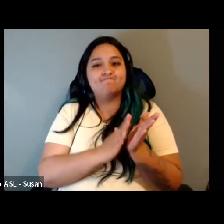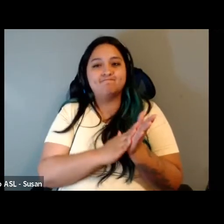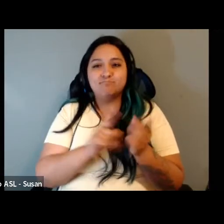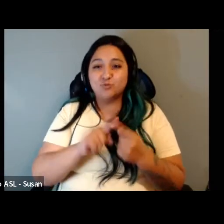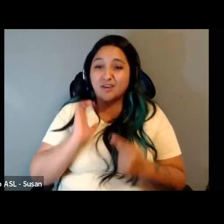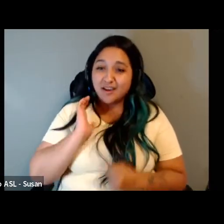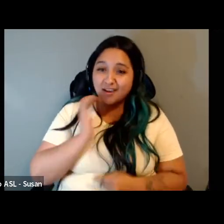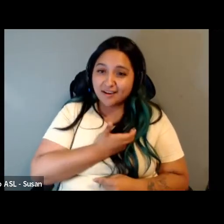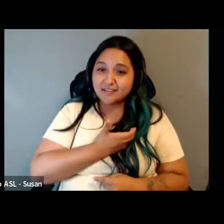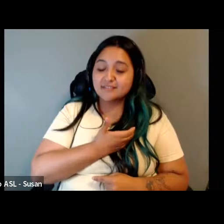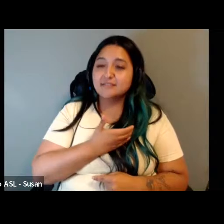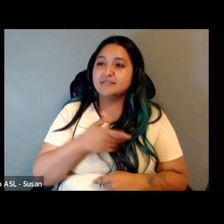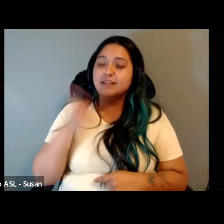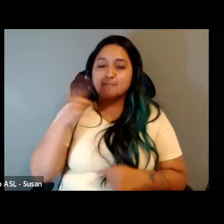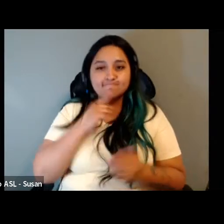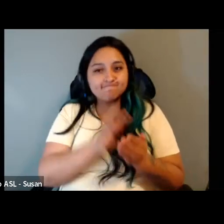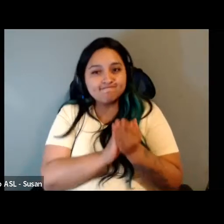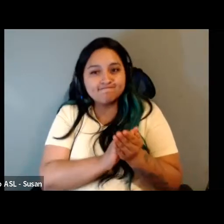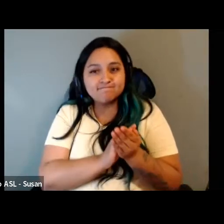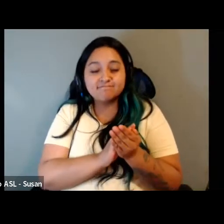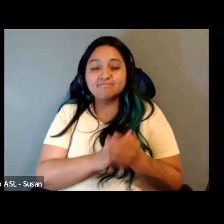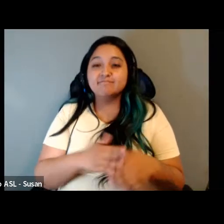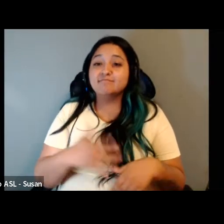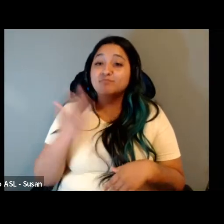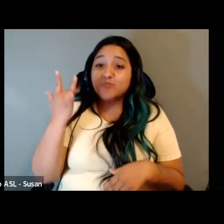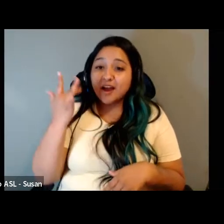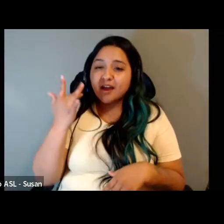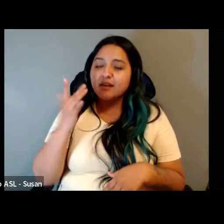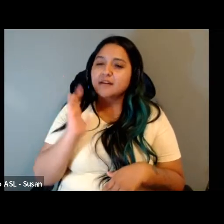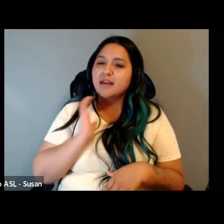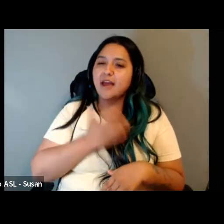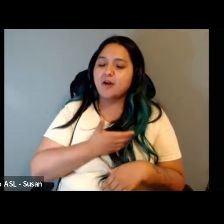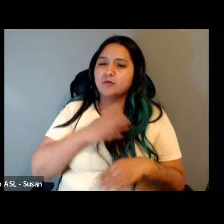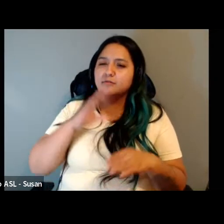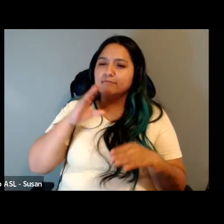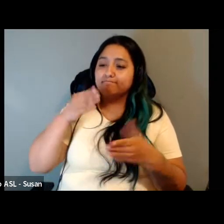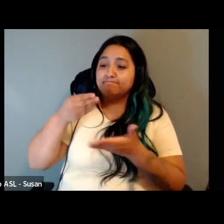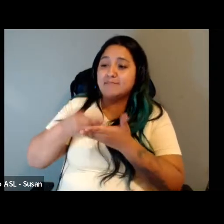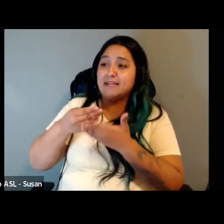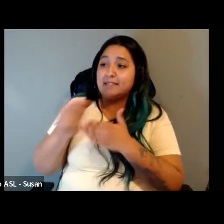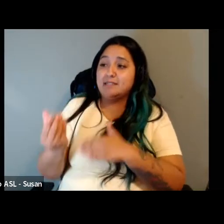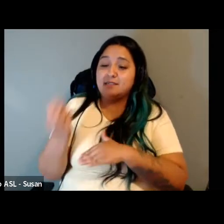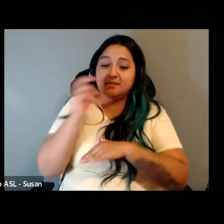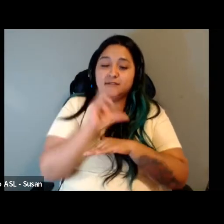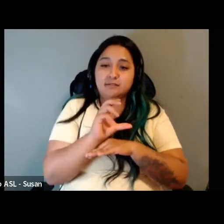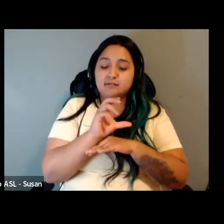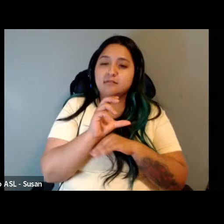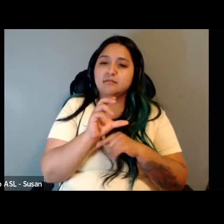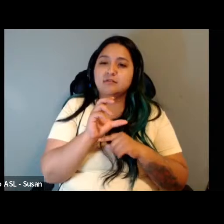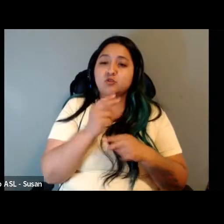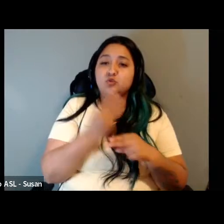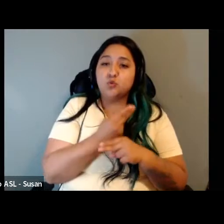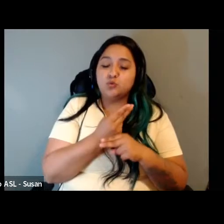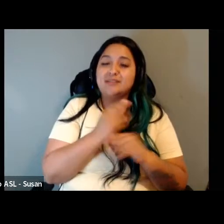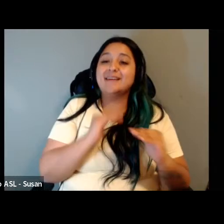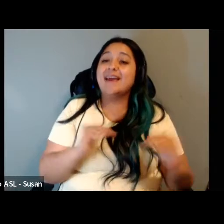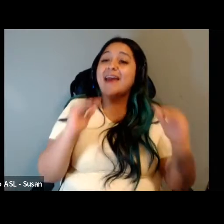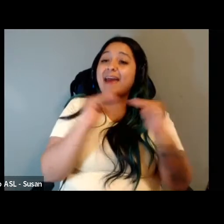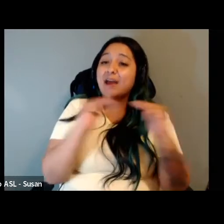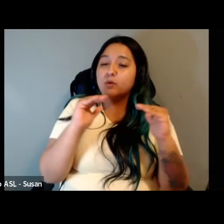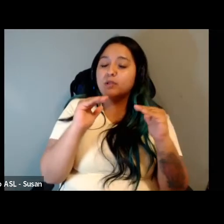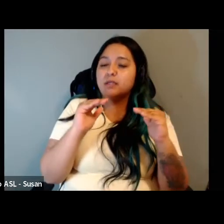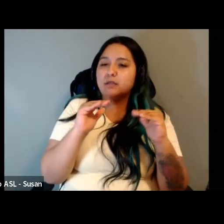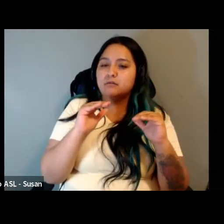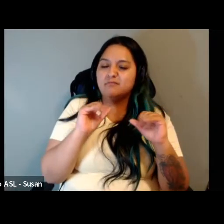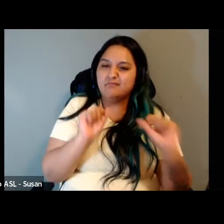congratulations, because the way we have focused our ARPA spending using this equity toolkit and this equity lens is exactly